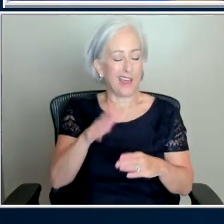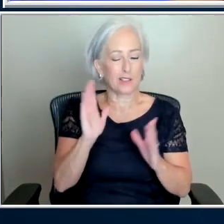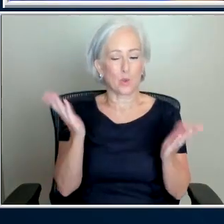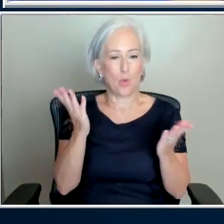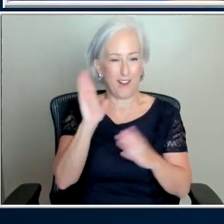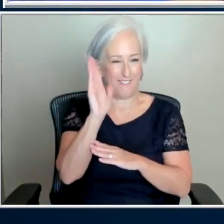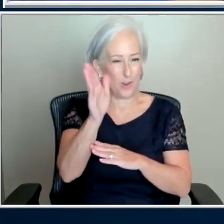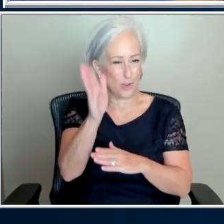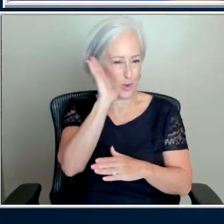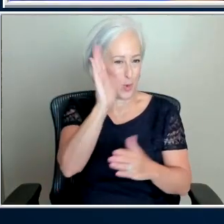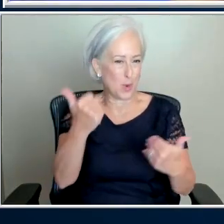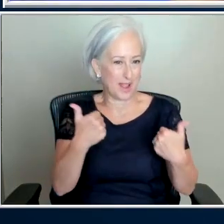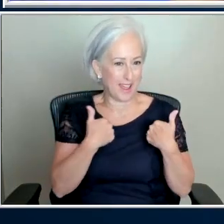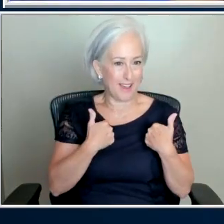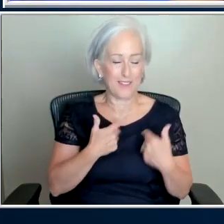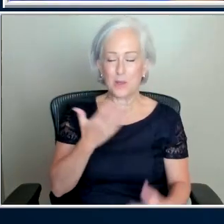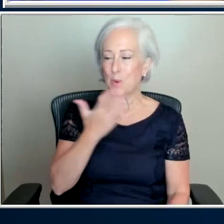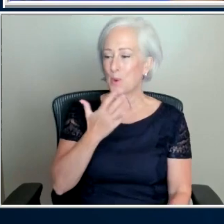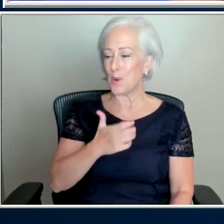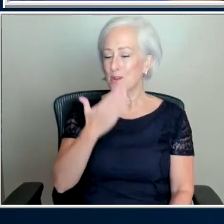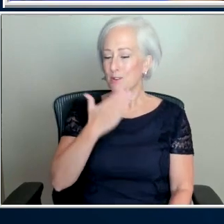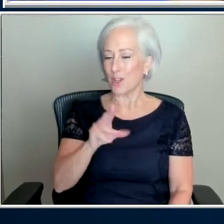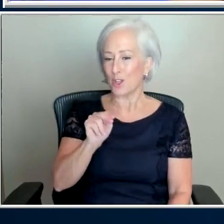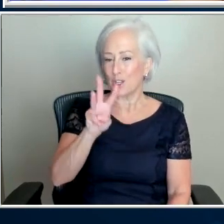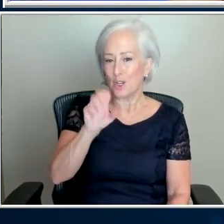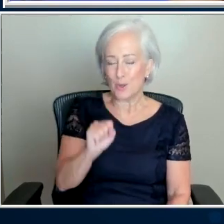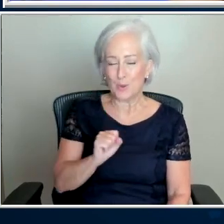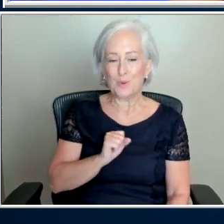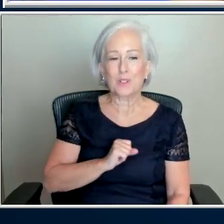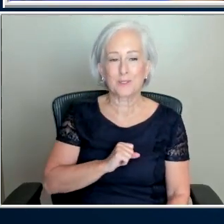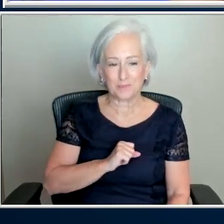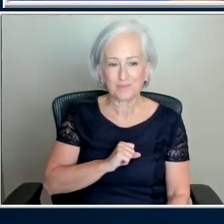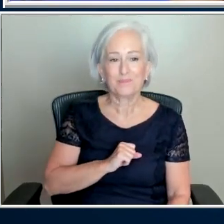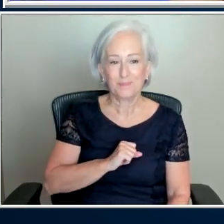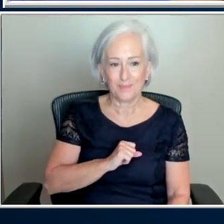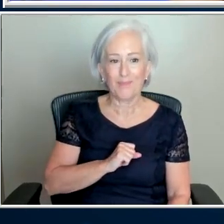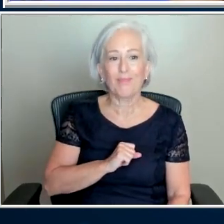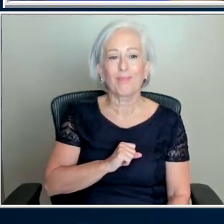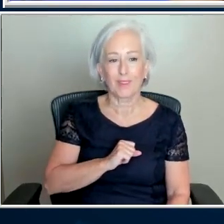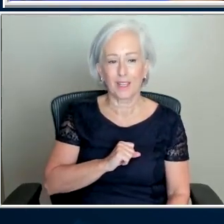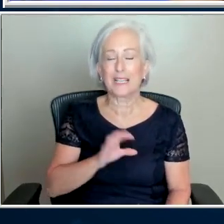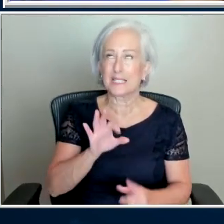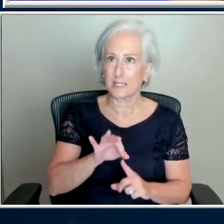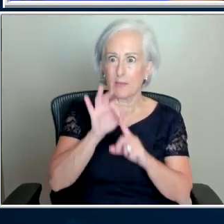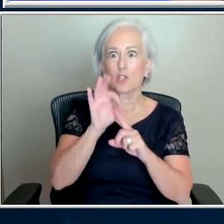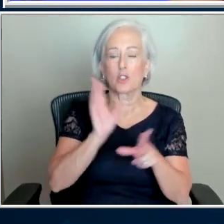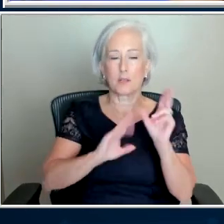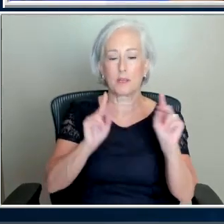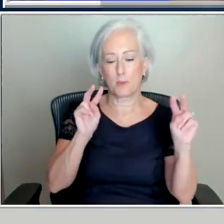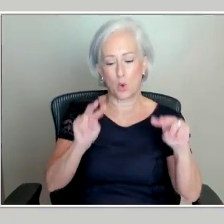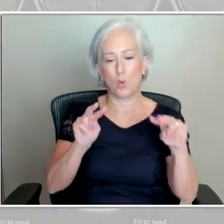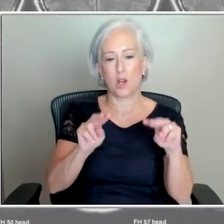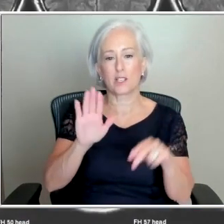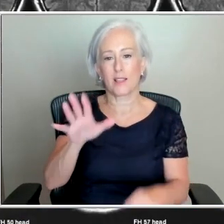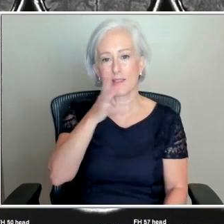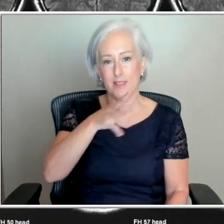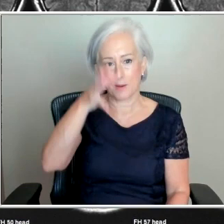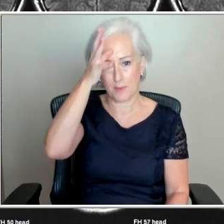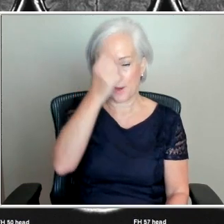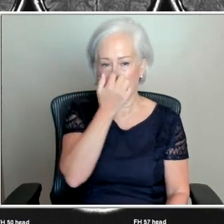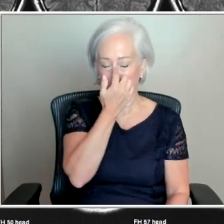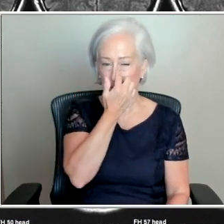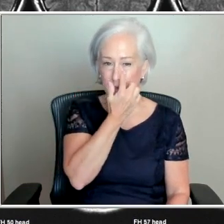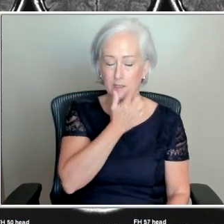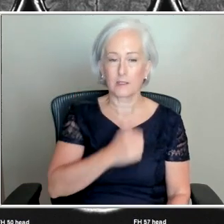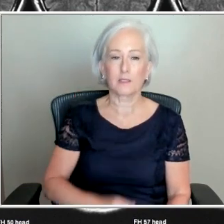Yeah, that's music to the ears for a lot of people, including people who are looking after their parents. And here is a question that we do get a lot.